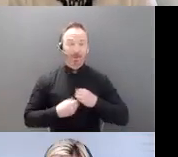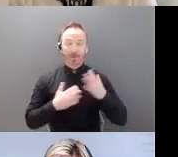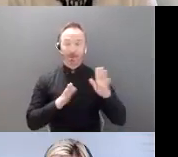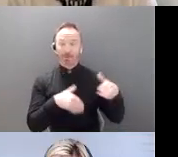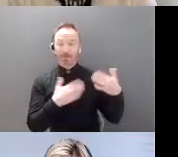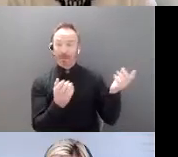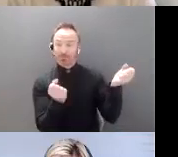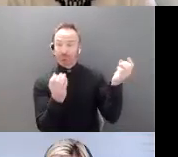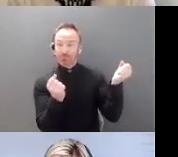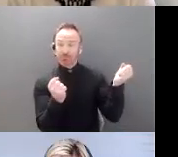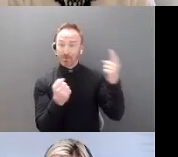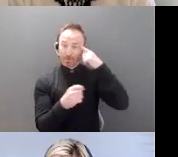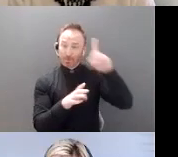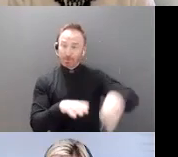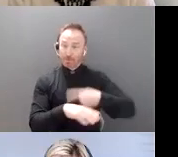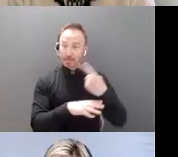today's webinar.